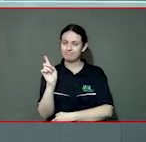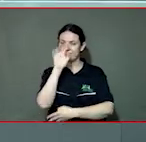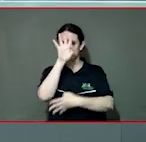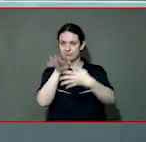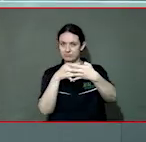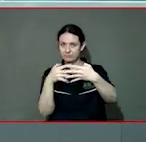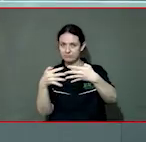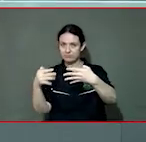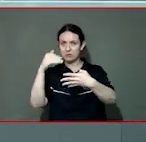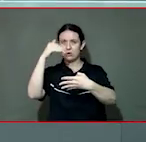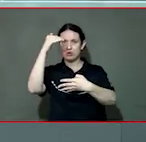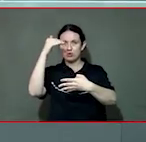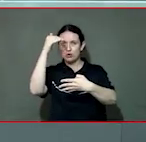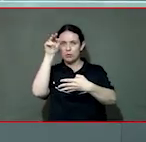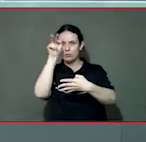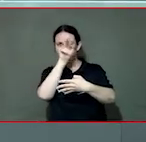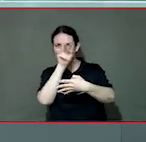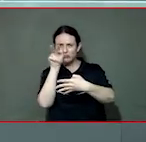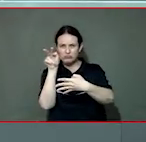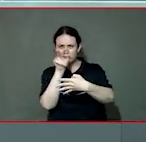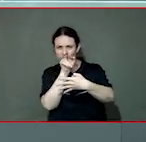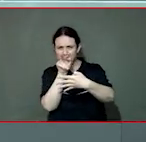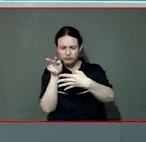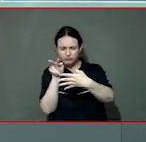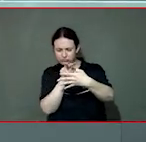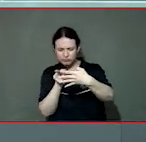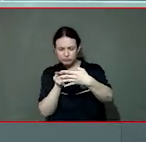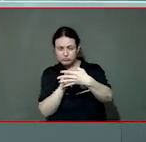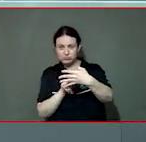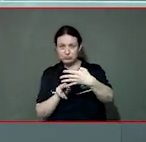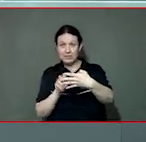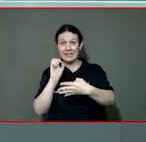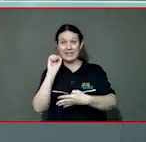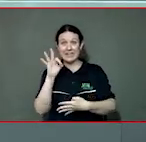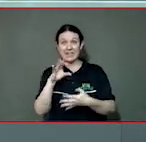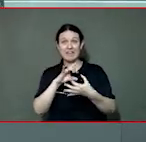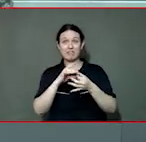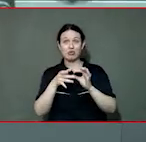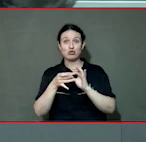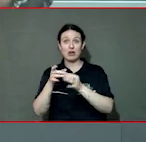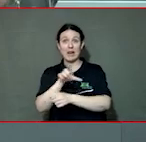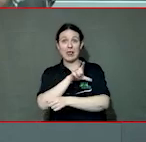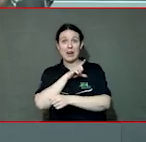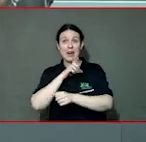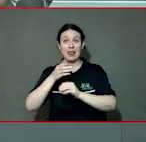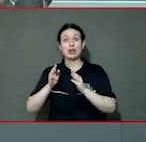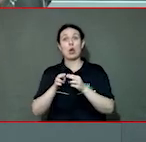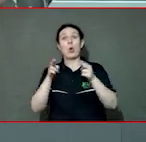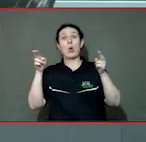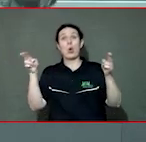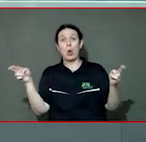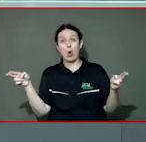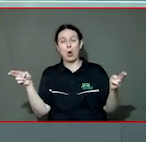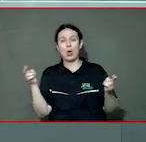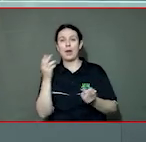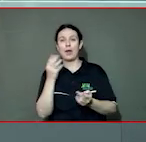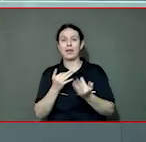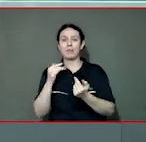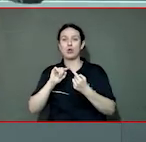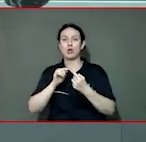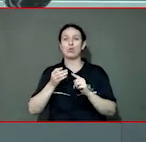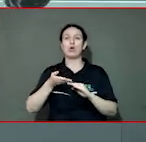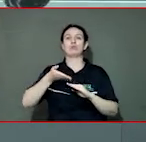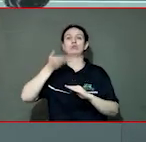bottom, and you say, when the chain length increases, the boiling point increases. You must look